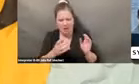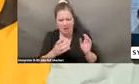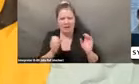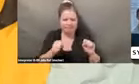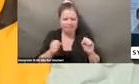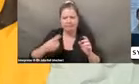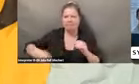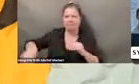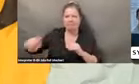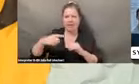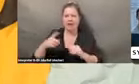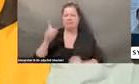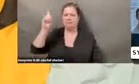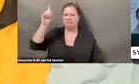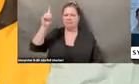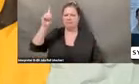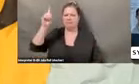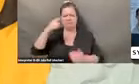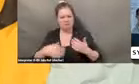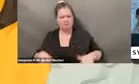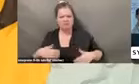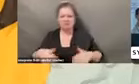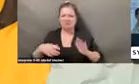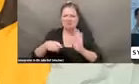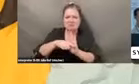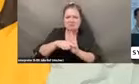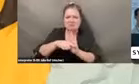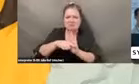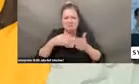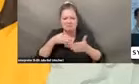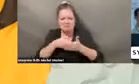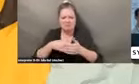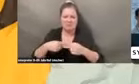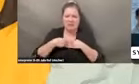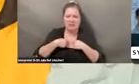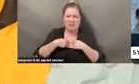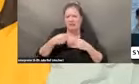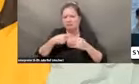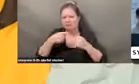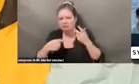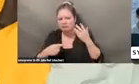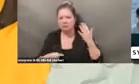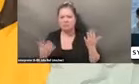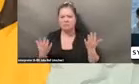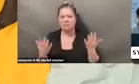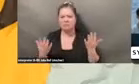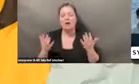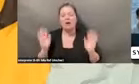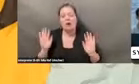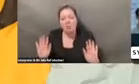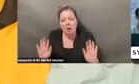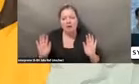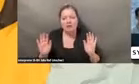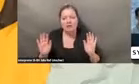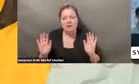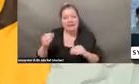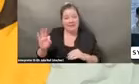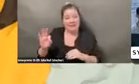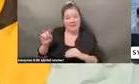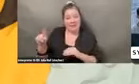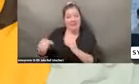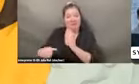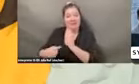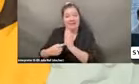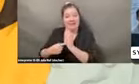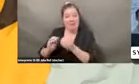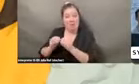critique from the users. But on the other side, if the question referred to if the user had technical problems with